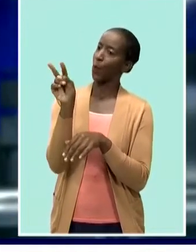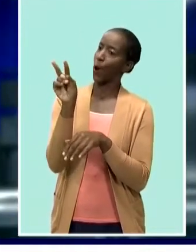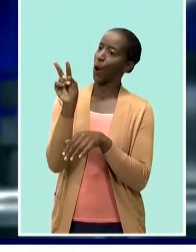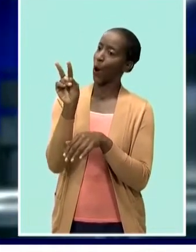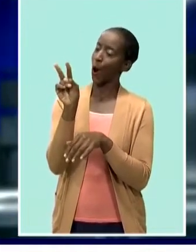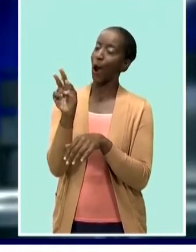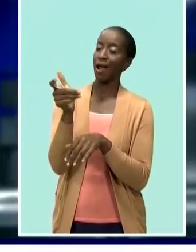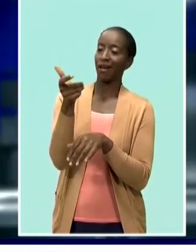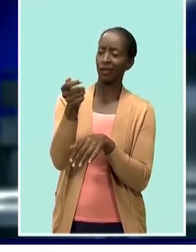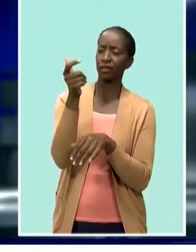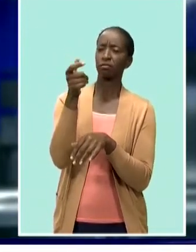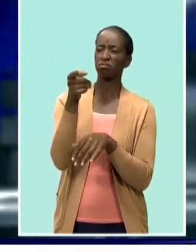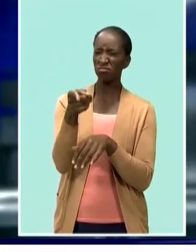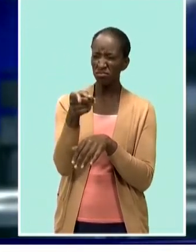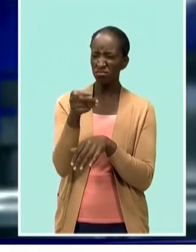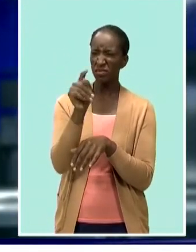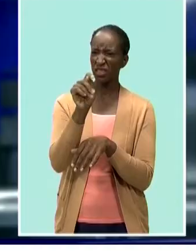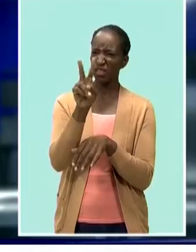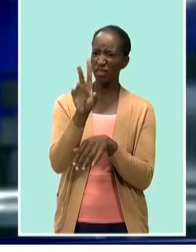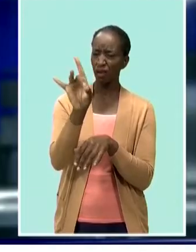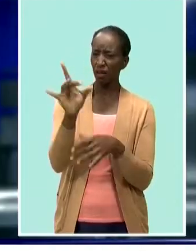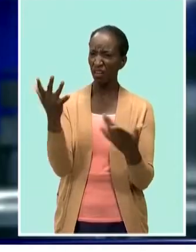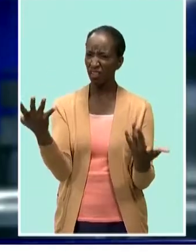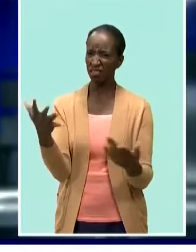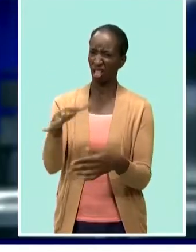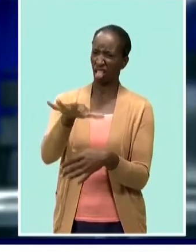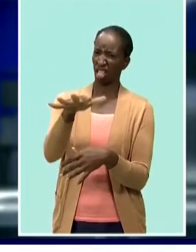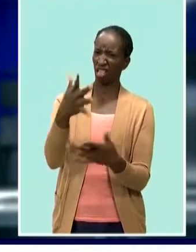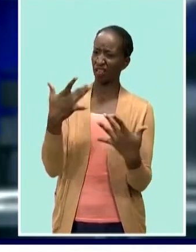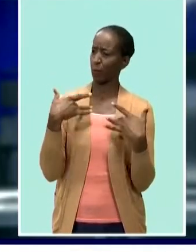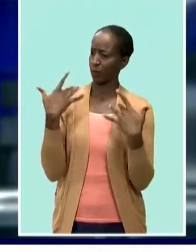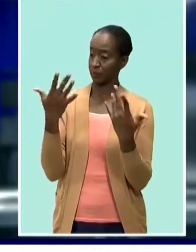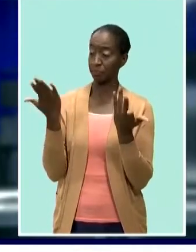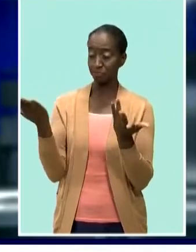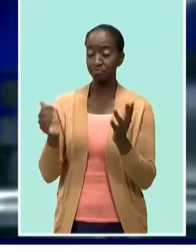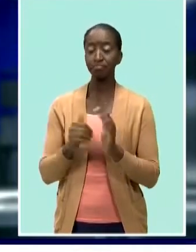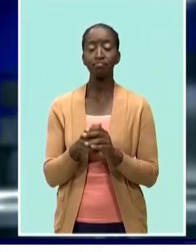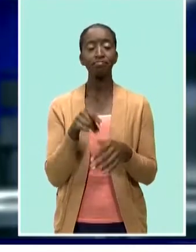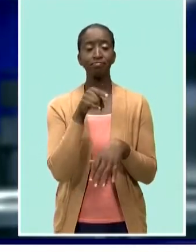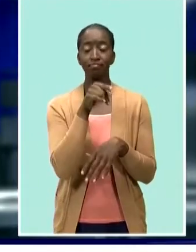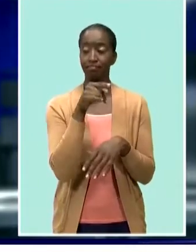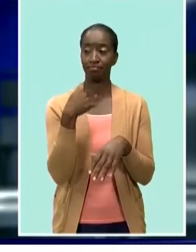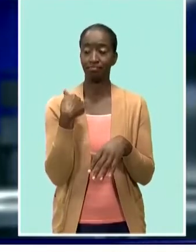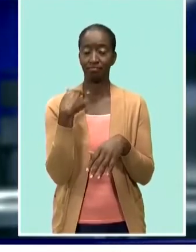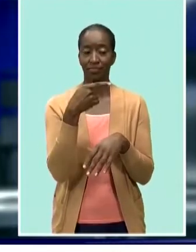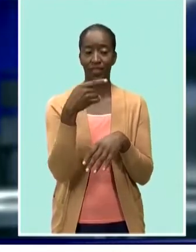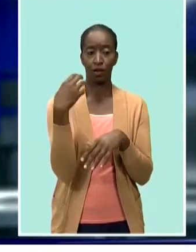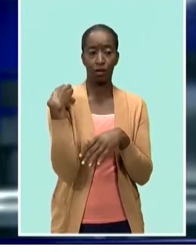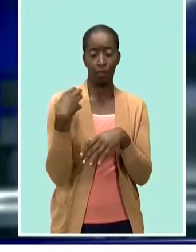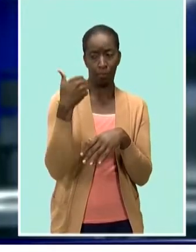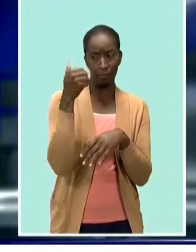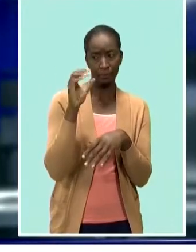change in quality. So I dropped by Chief MCTV Officer Andrew Green for him to clear things up. He